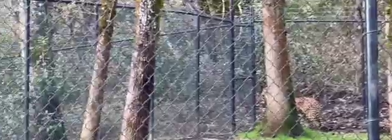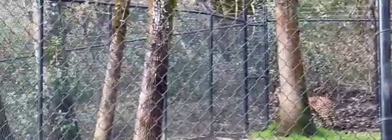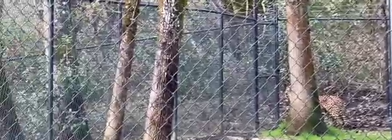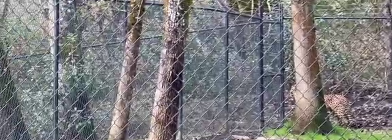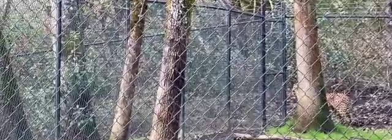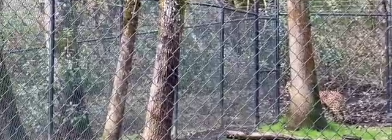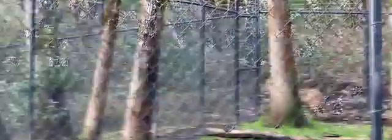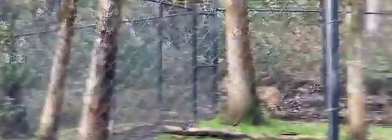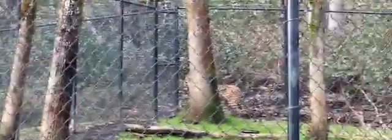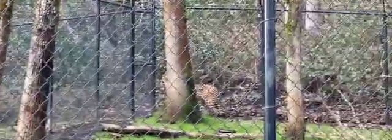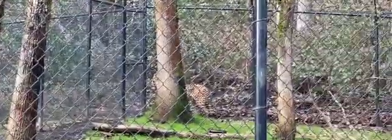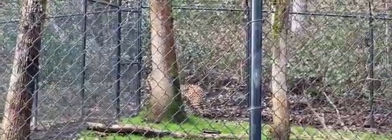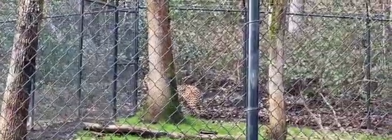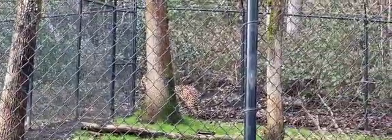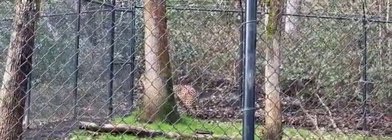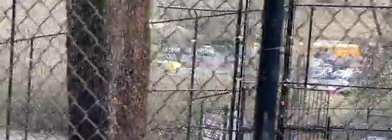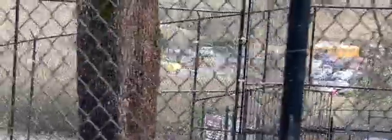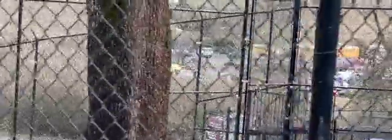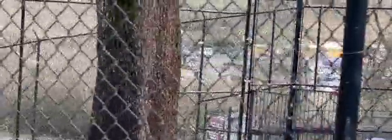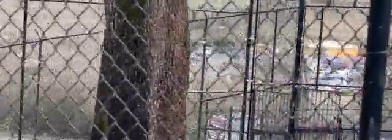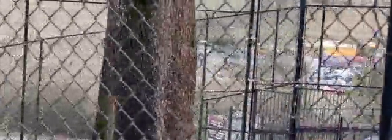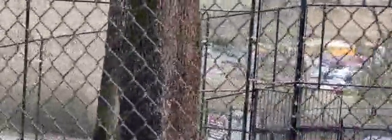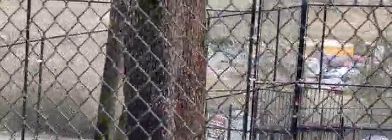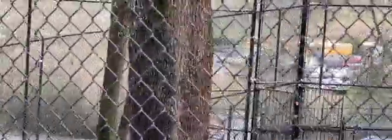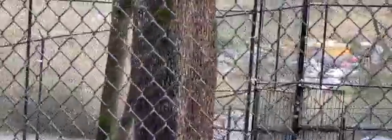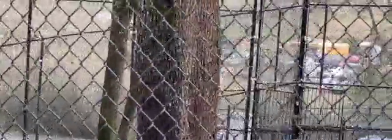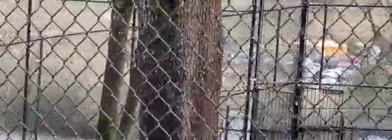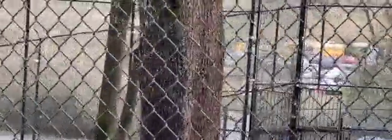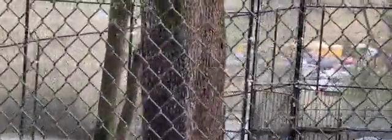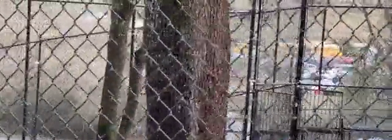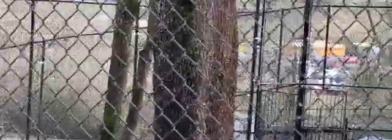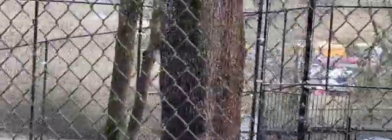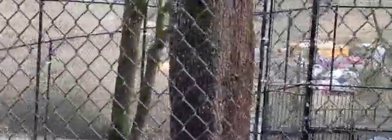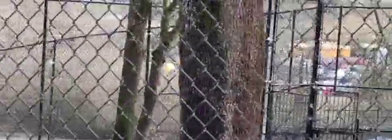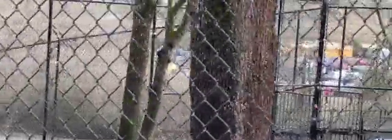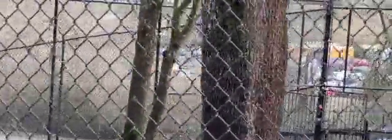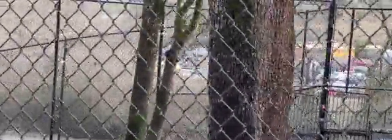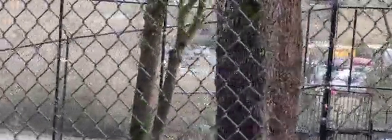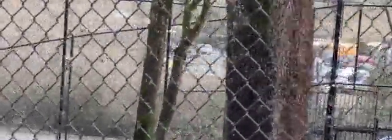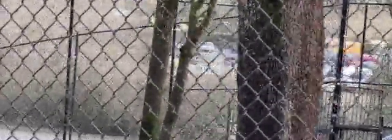It's a Sumatran tiger.